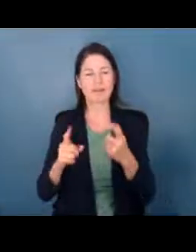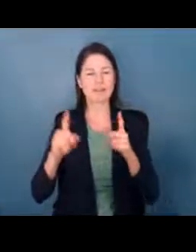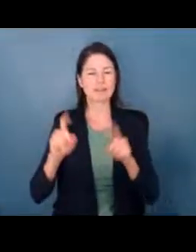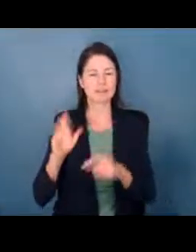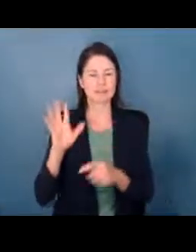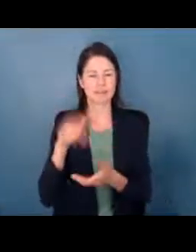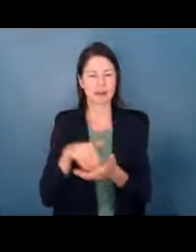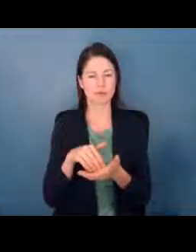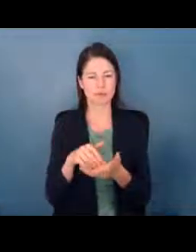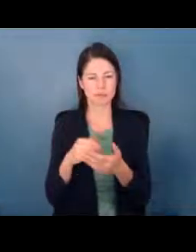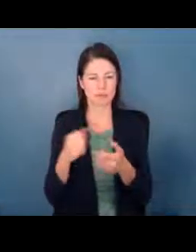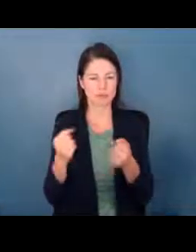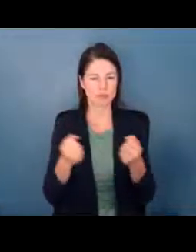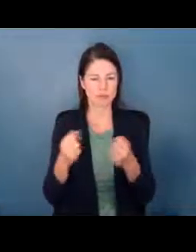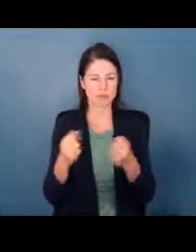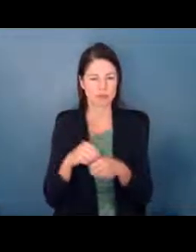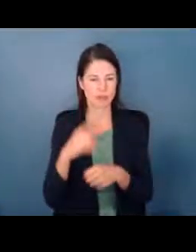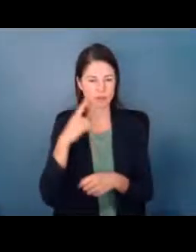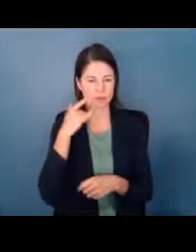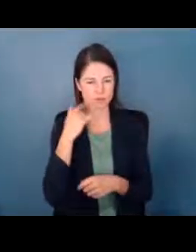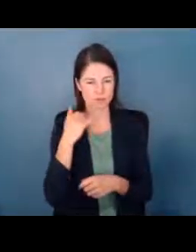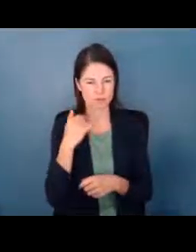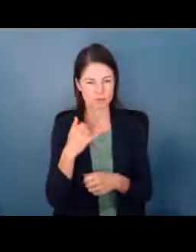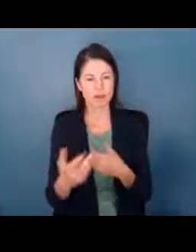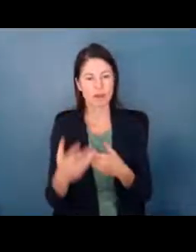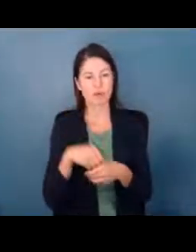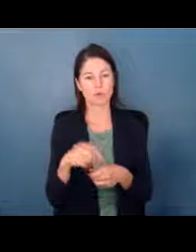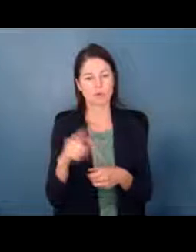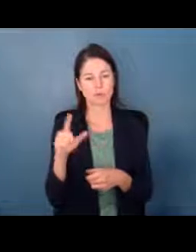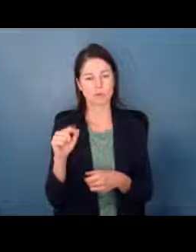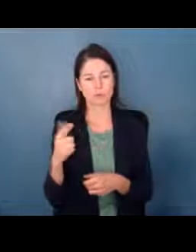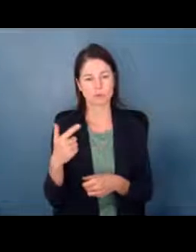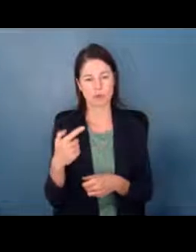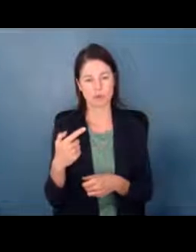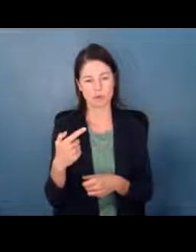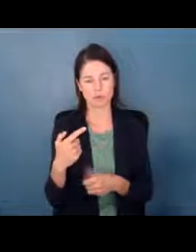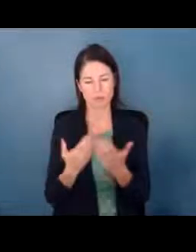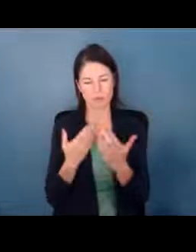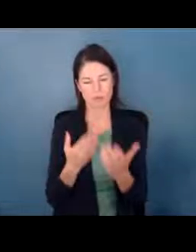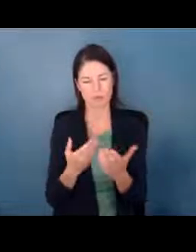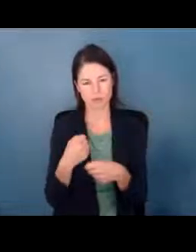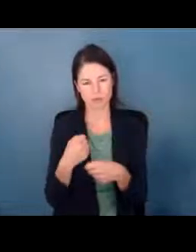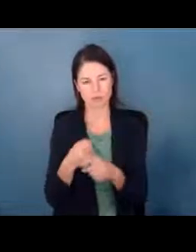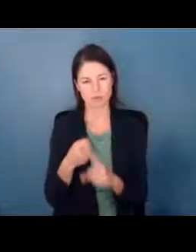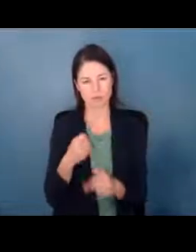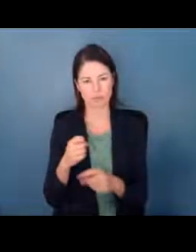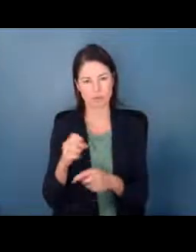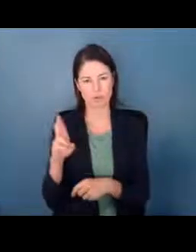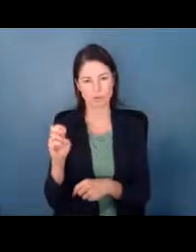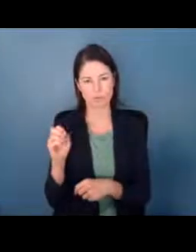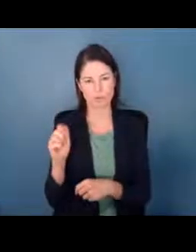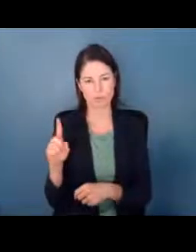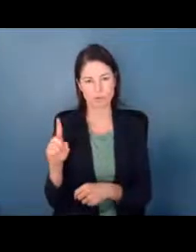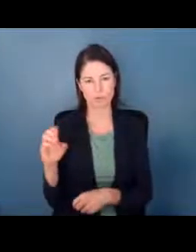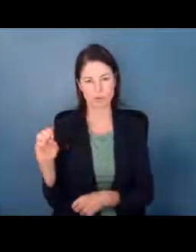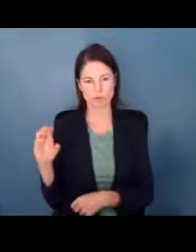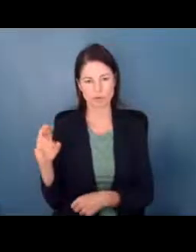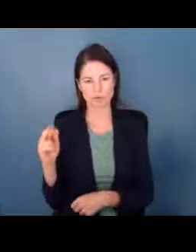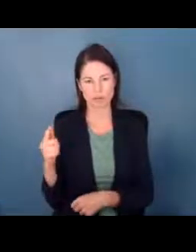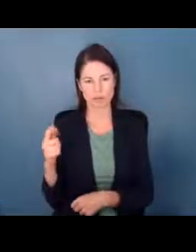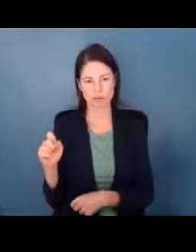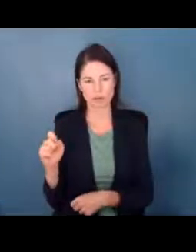in California. Incorporate the 2021 recommendations created by the Road Charge Technical Advisory Committee. We have a couple